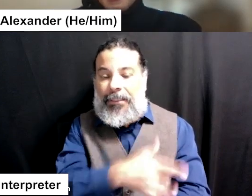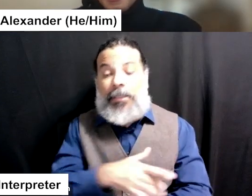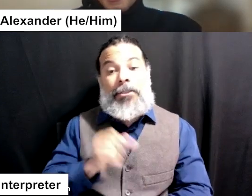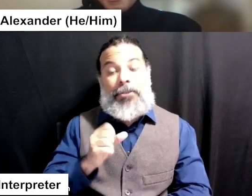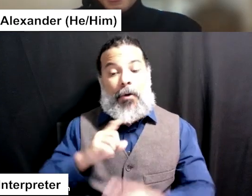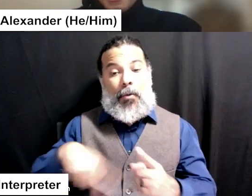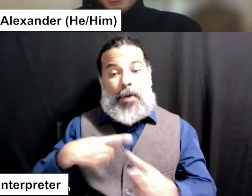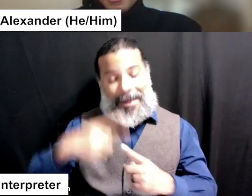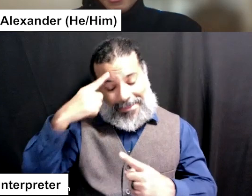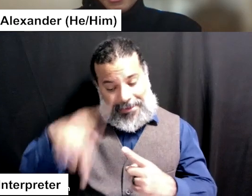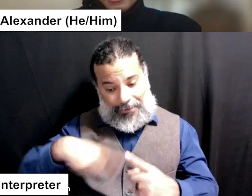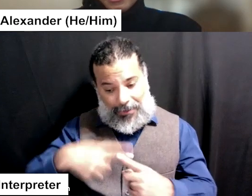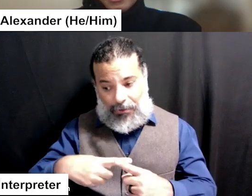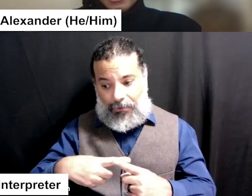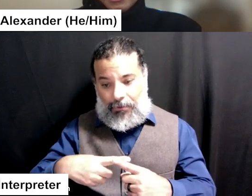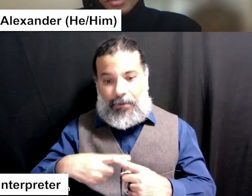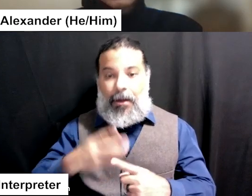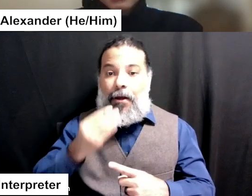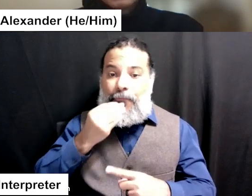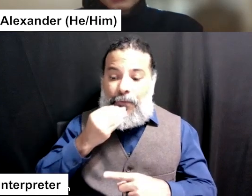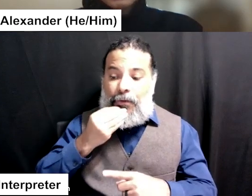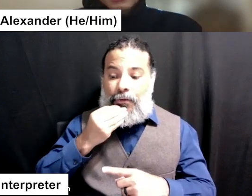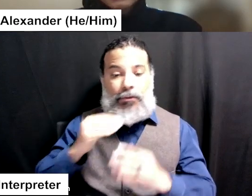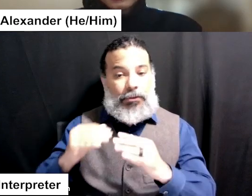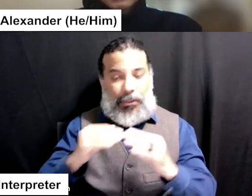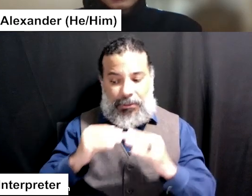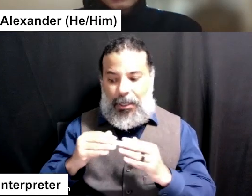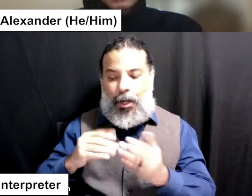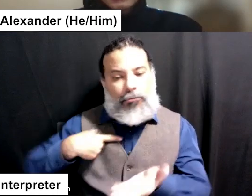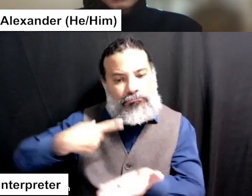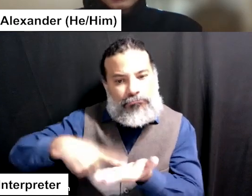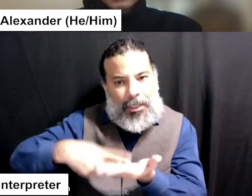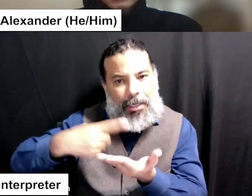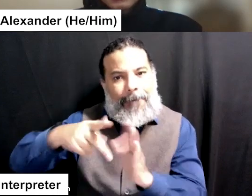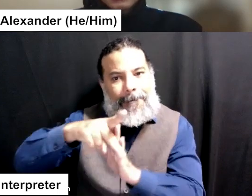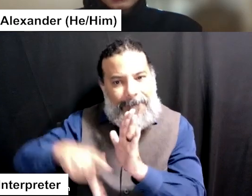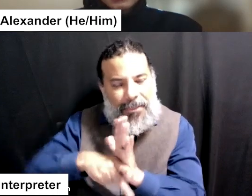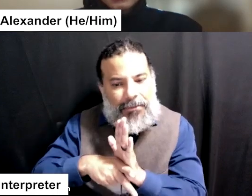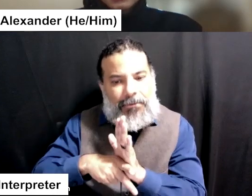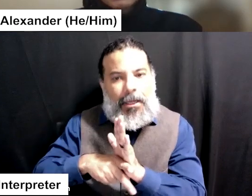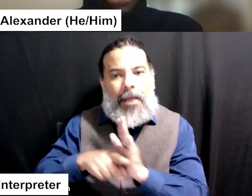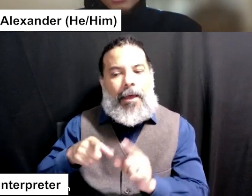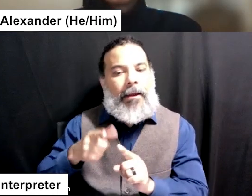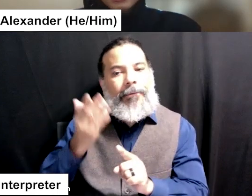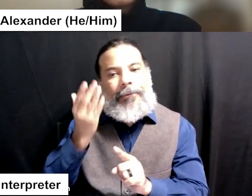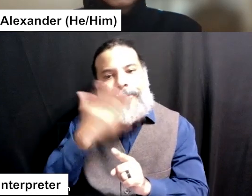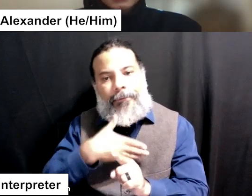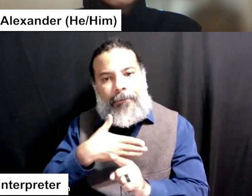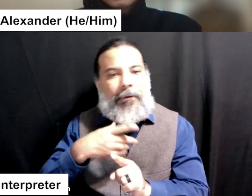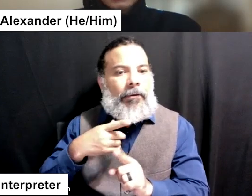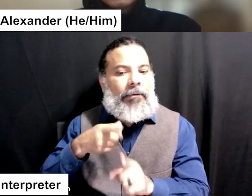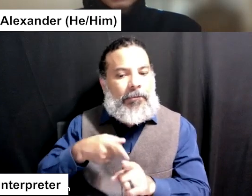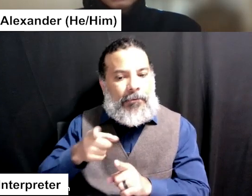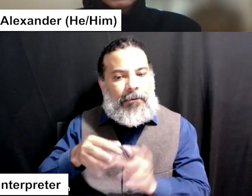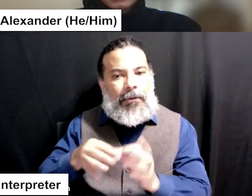when it comes to food justice is discussing policies that are overlooked, especially in the time